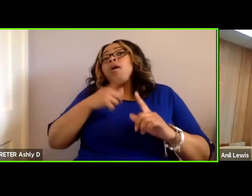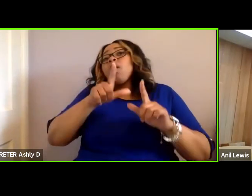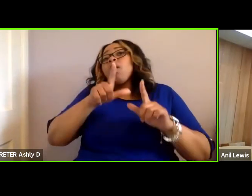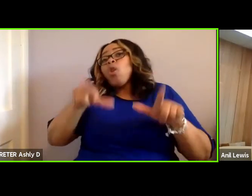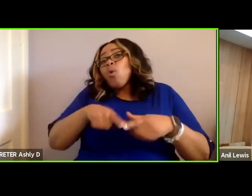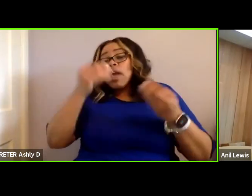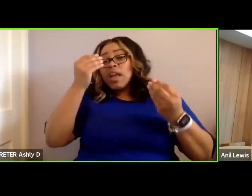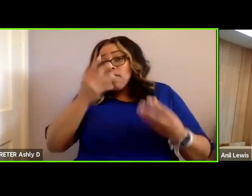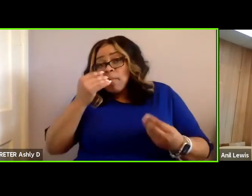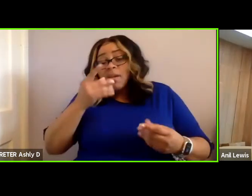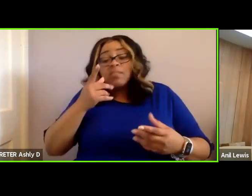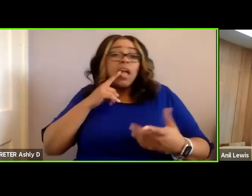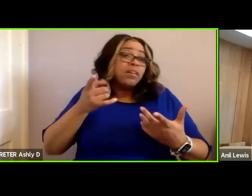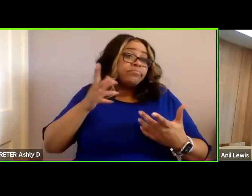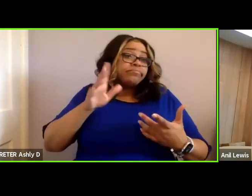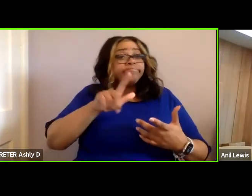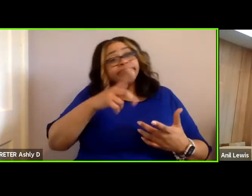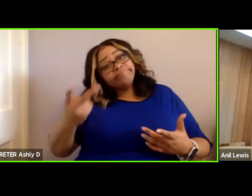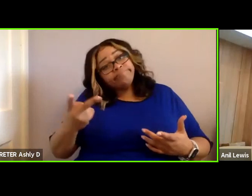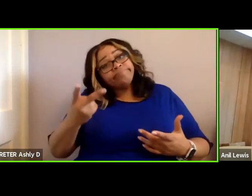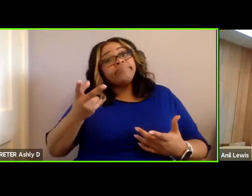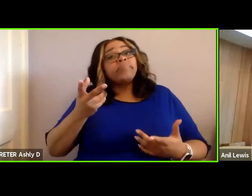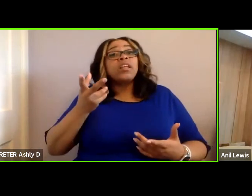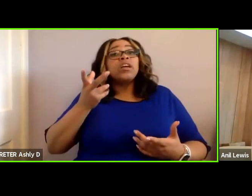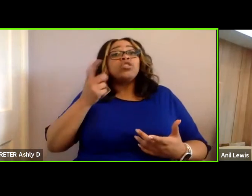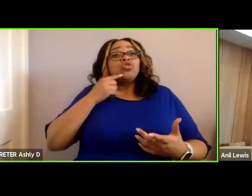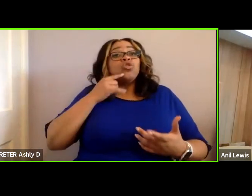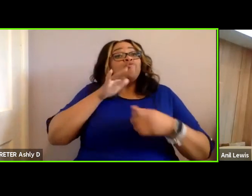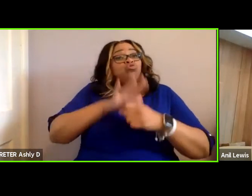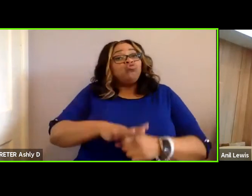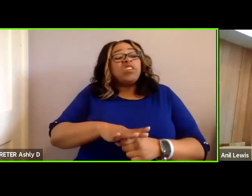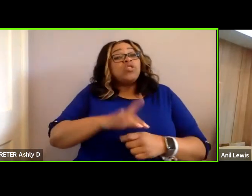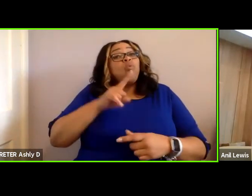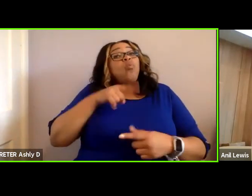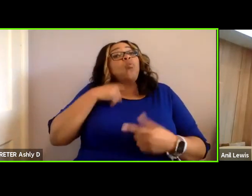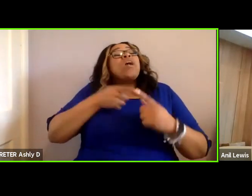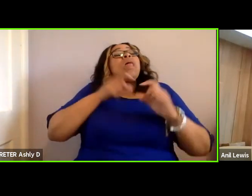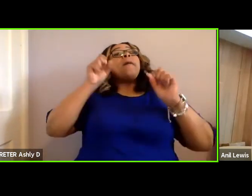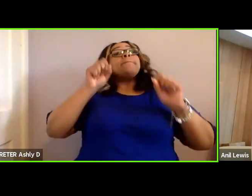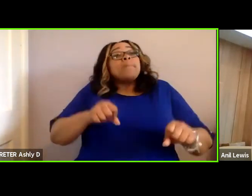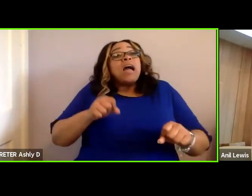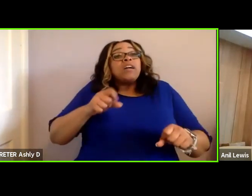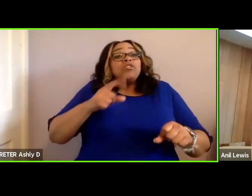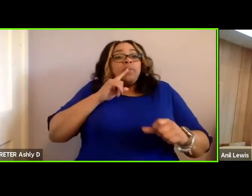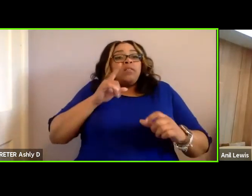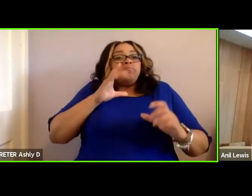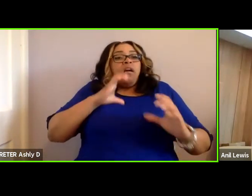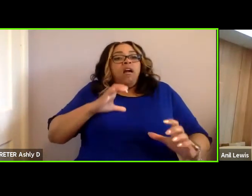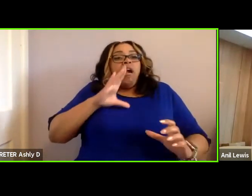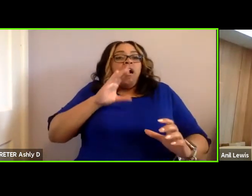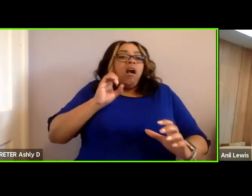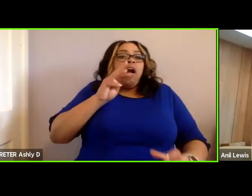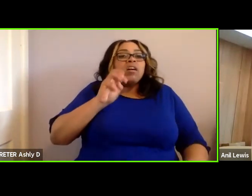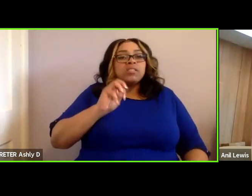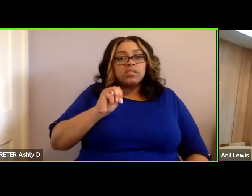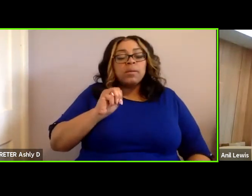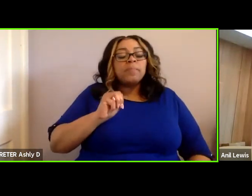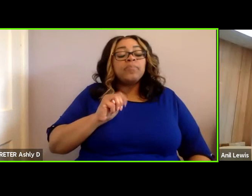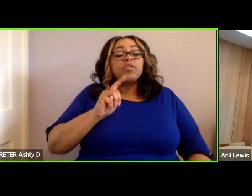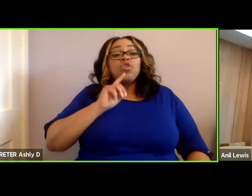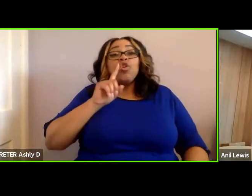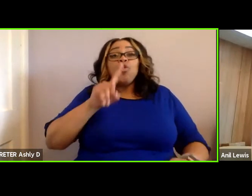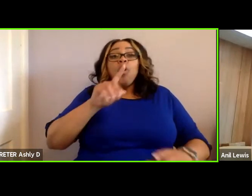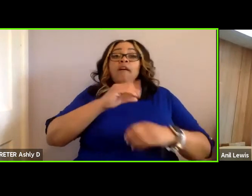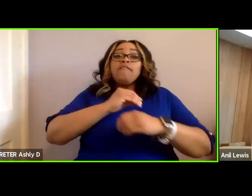information, and vice versa. So we stress that it should be a way, when it's possible, for it to be customized. So you've gone on this virtual trip, you've